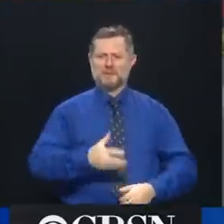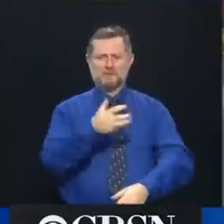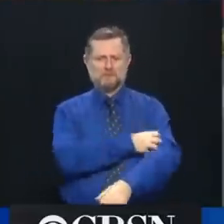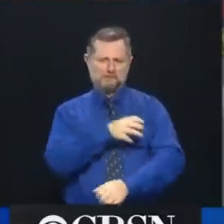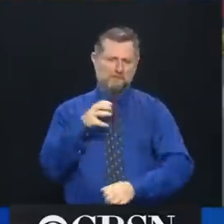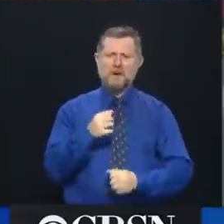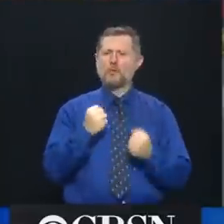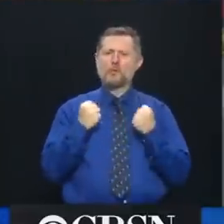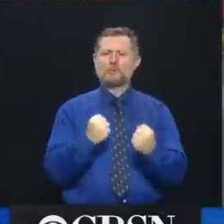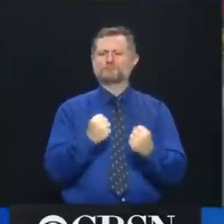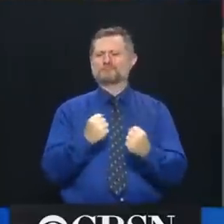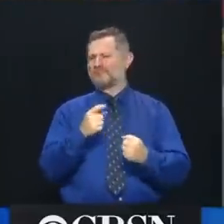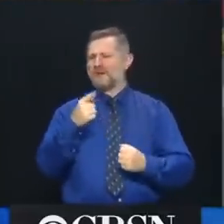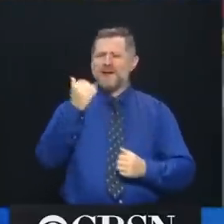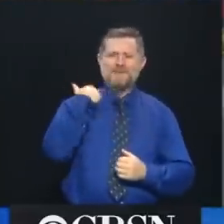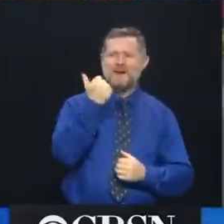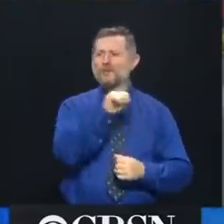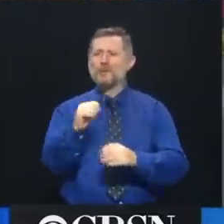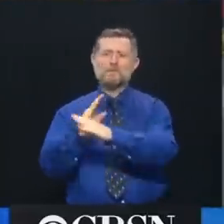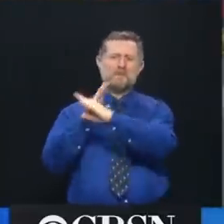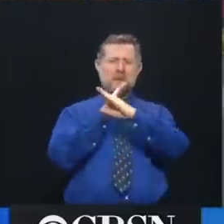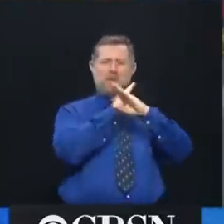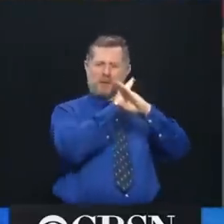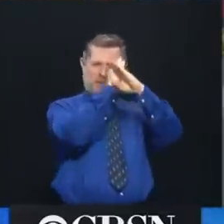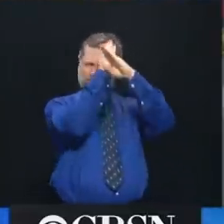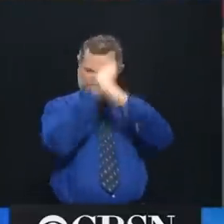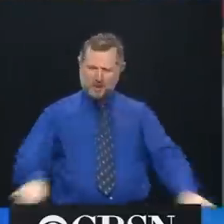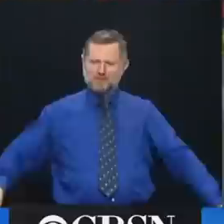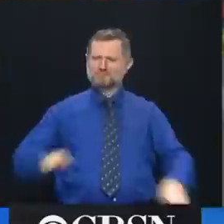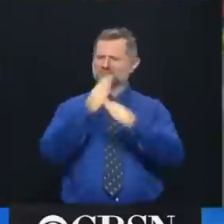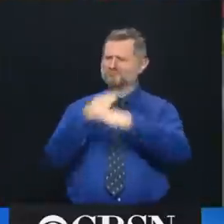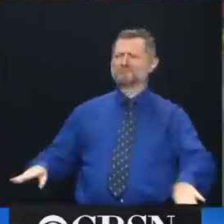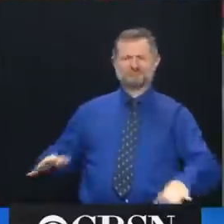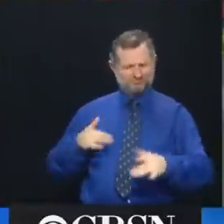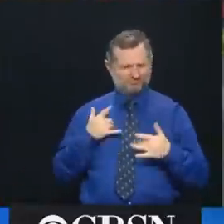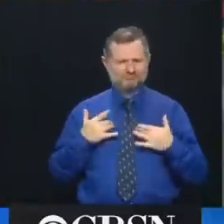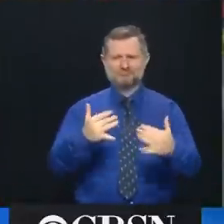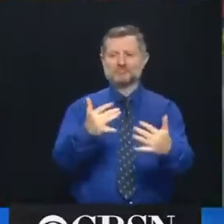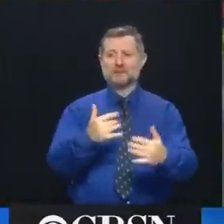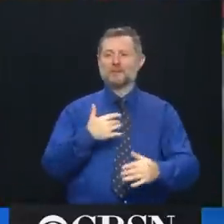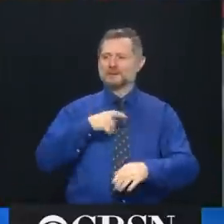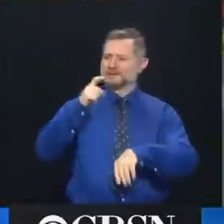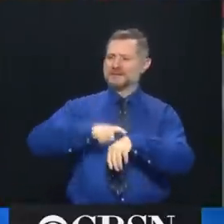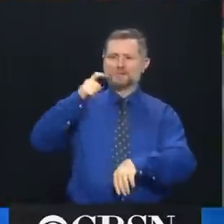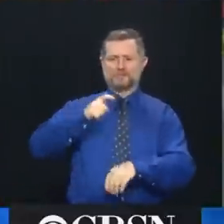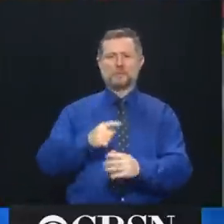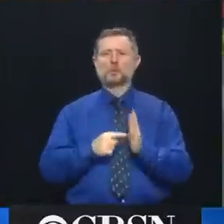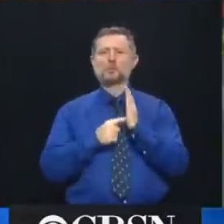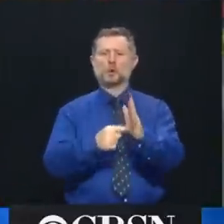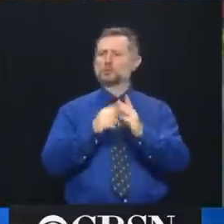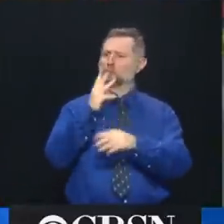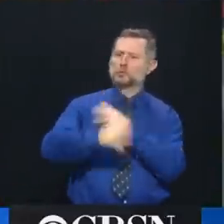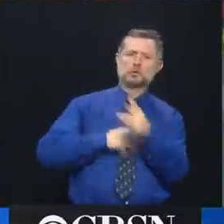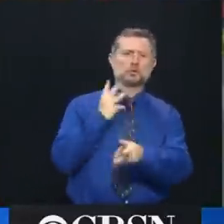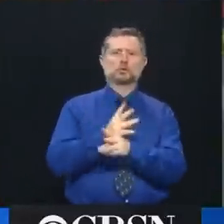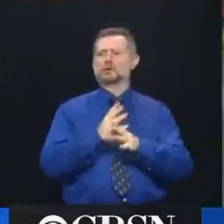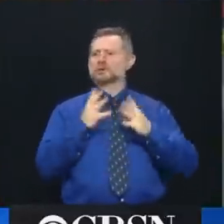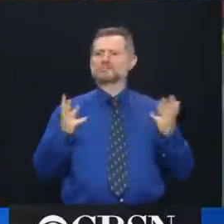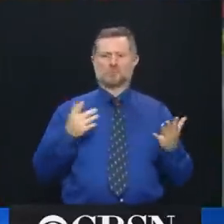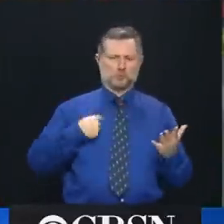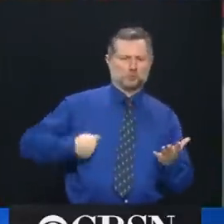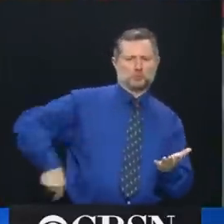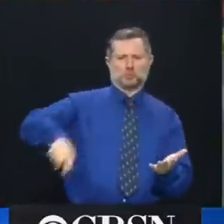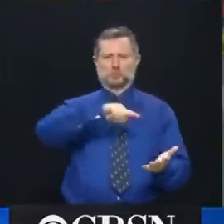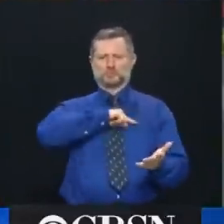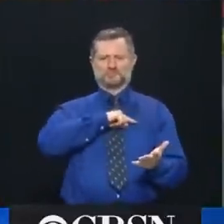opportunity are eradicated once and for all and time to show the world that ever upward is more than just